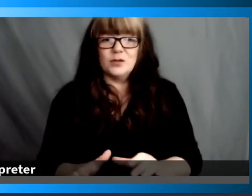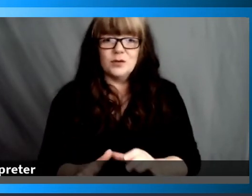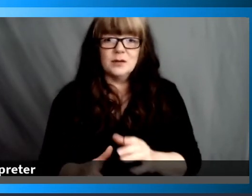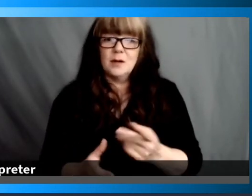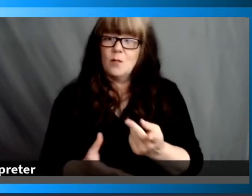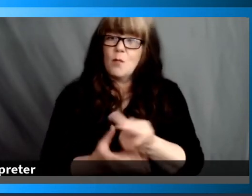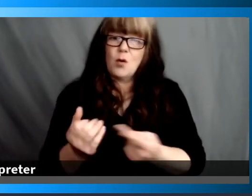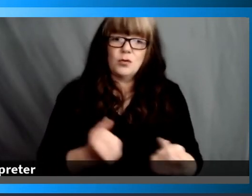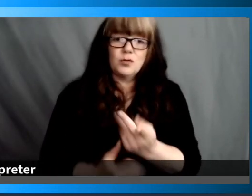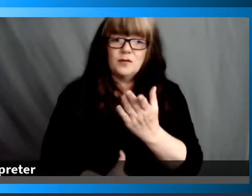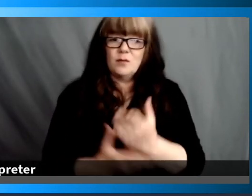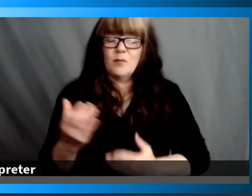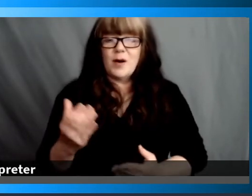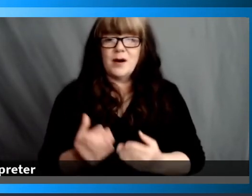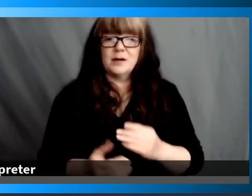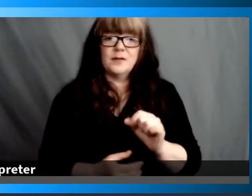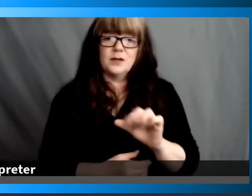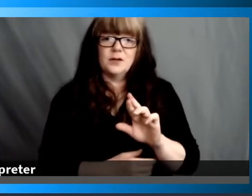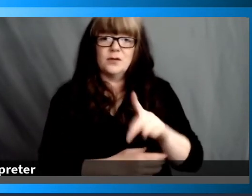forever.